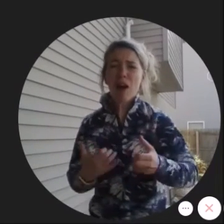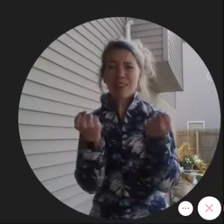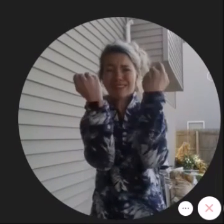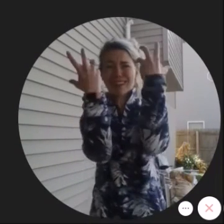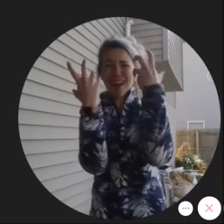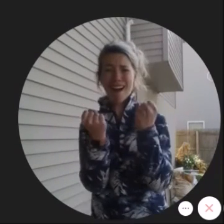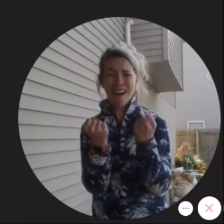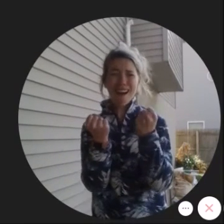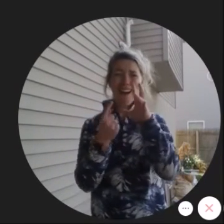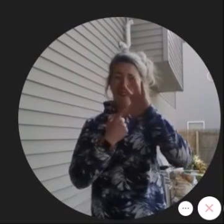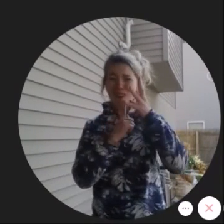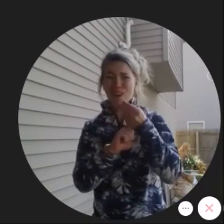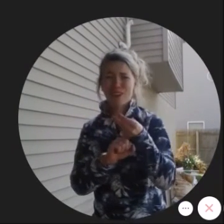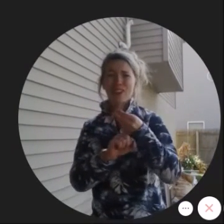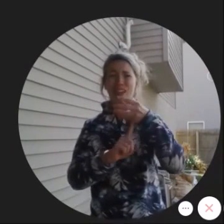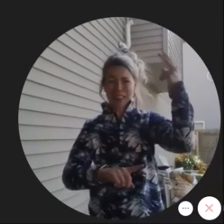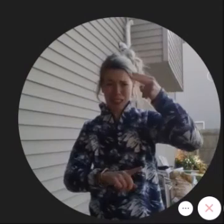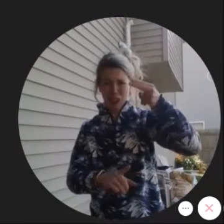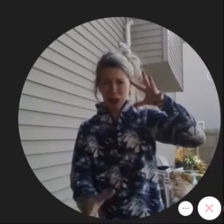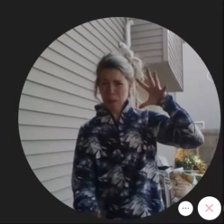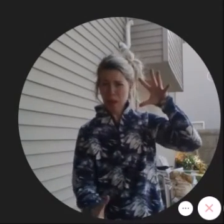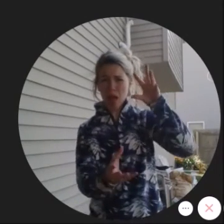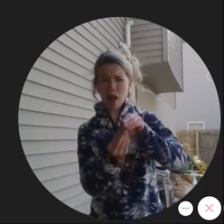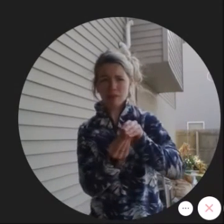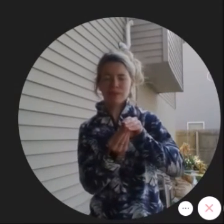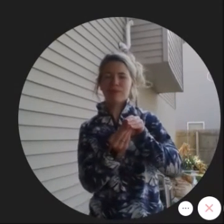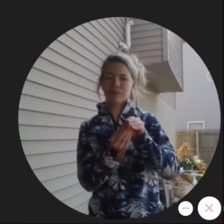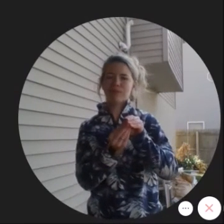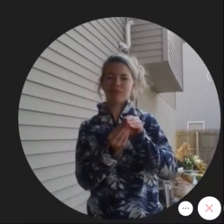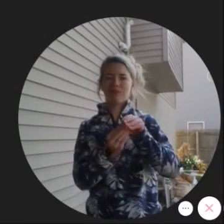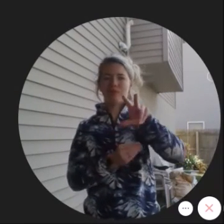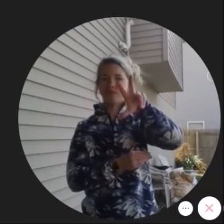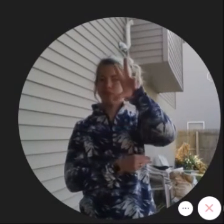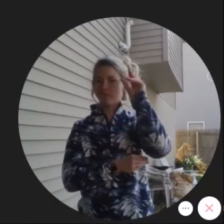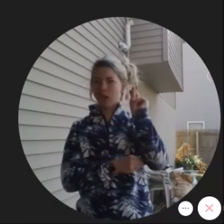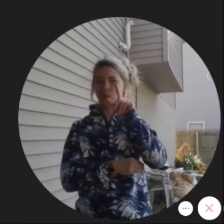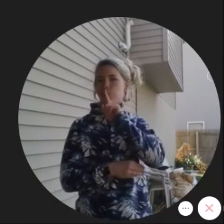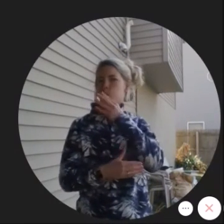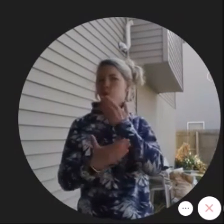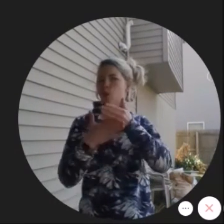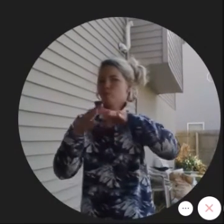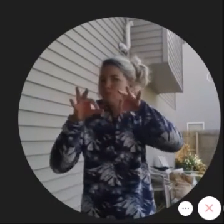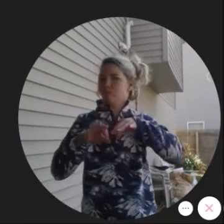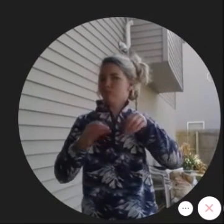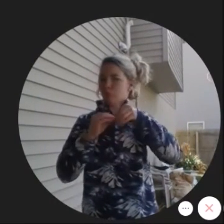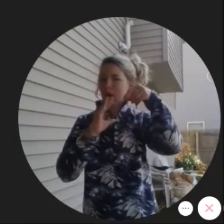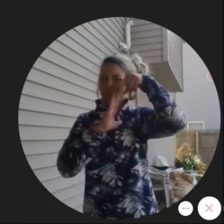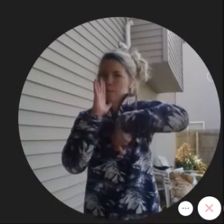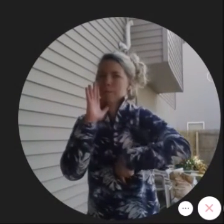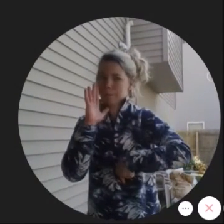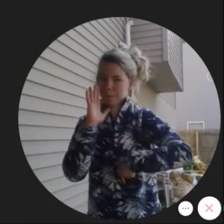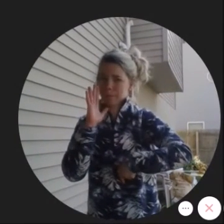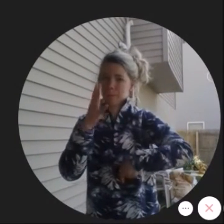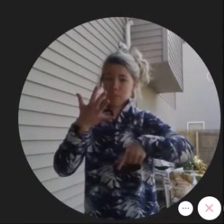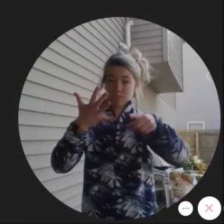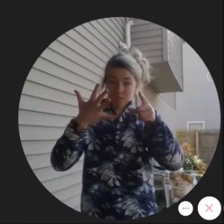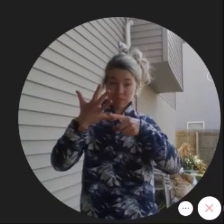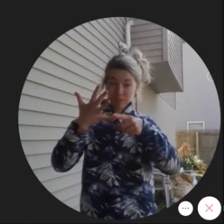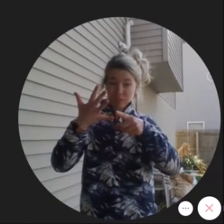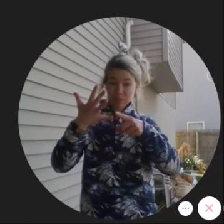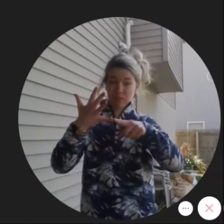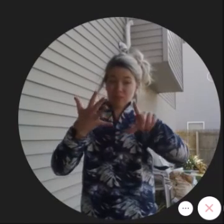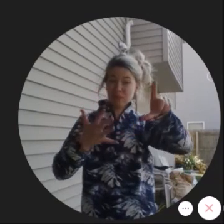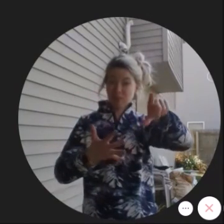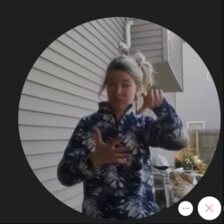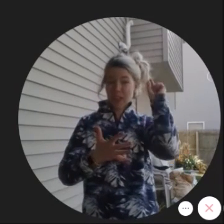that are the same as me. And they can sign, and there's culture, and there's history, and all of this stuff involved. So Niall does a great job explaining that in